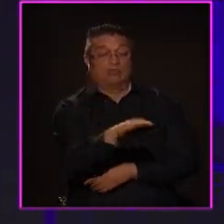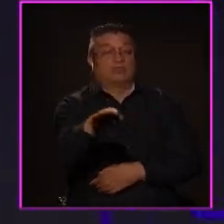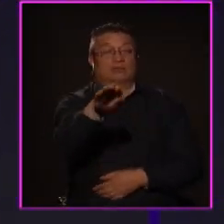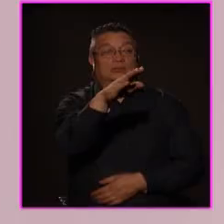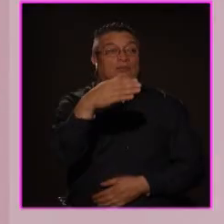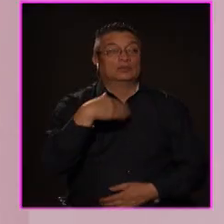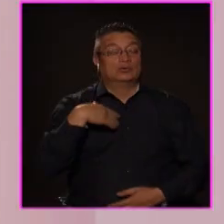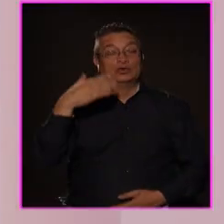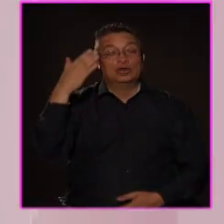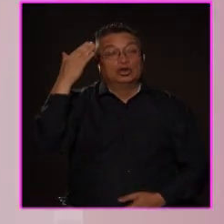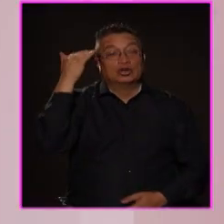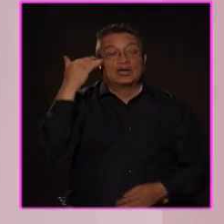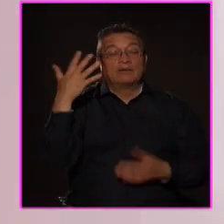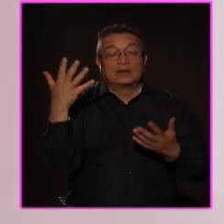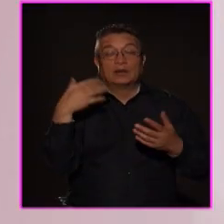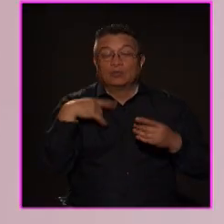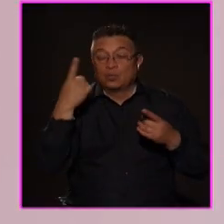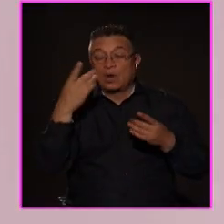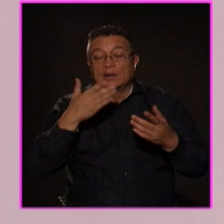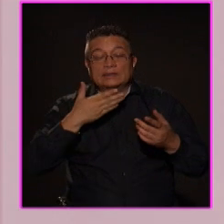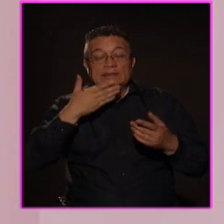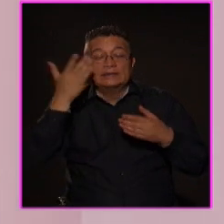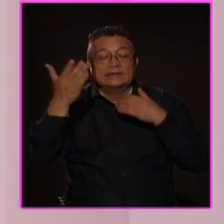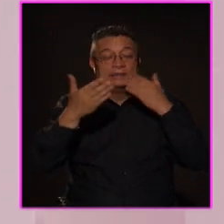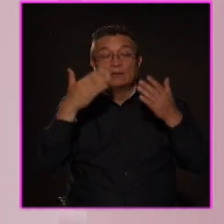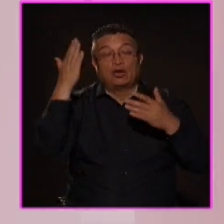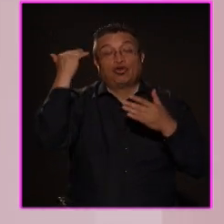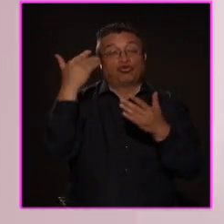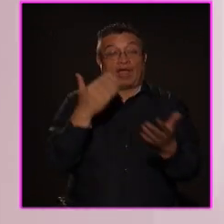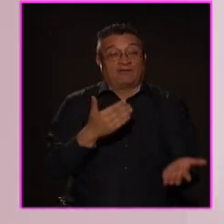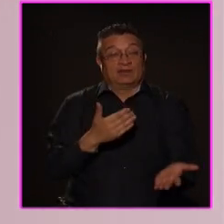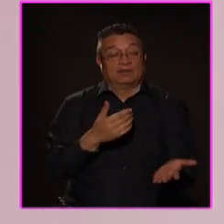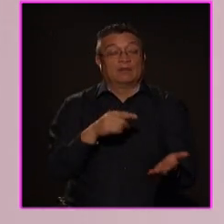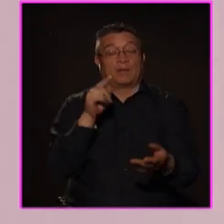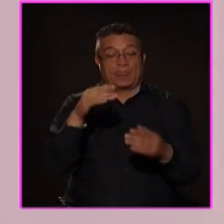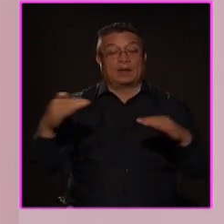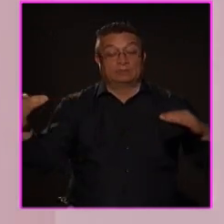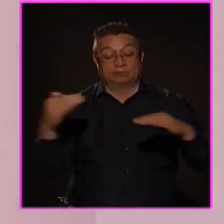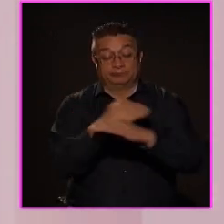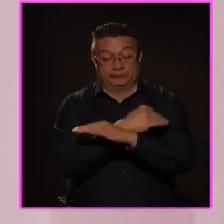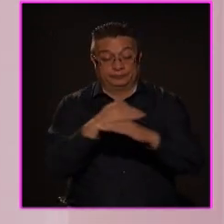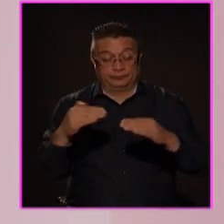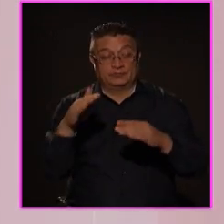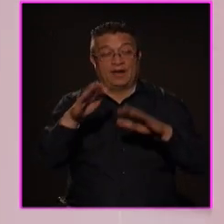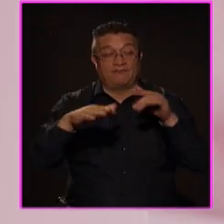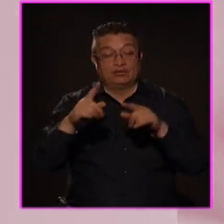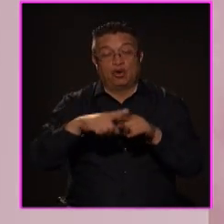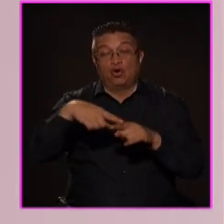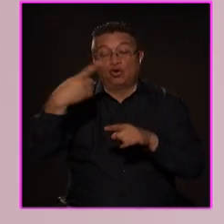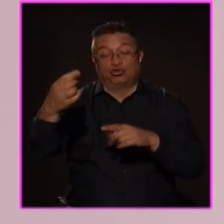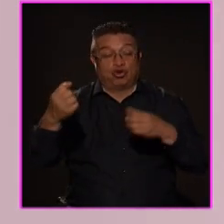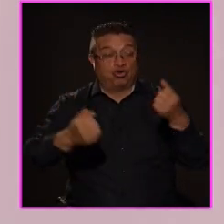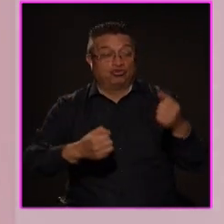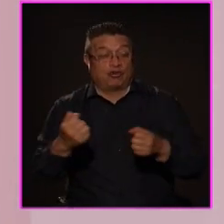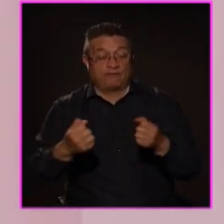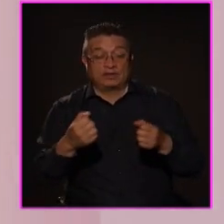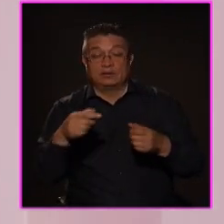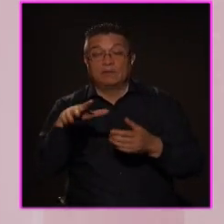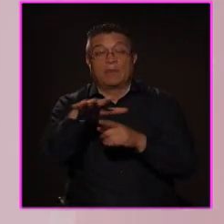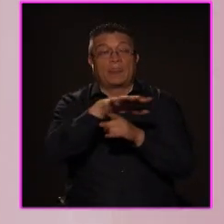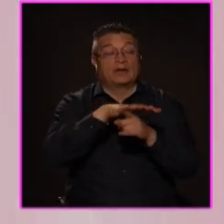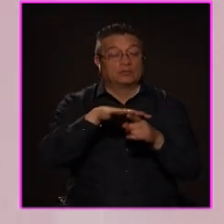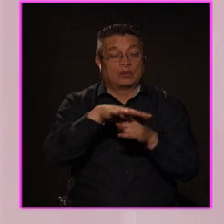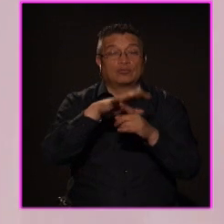right? And it happens often on the roads, with other drivers, with the weather conditions and so on. So